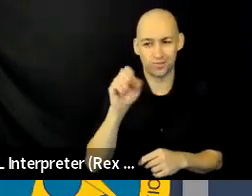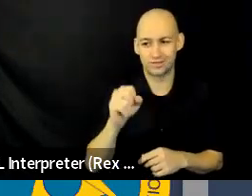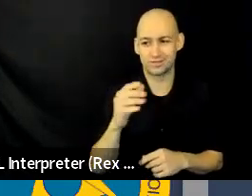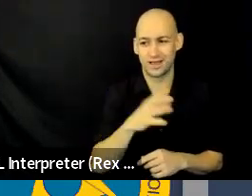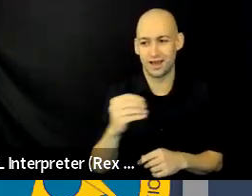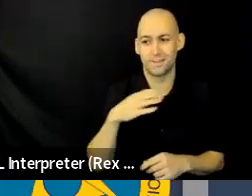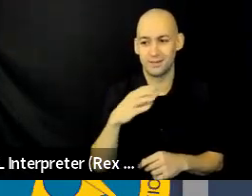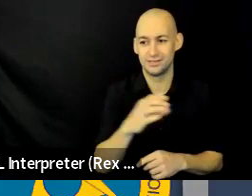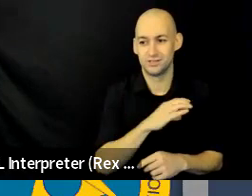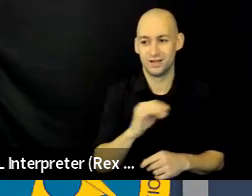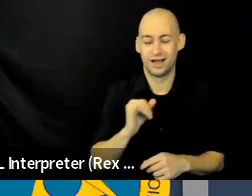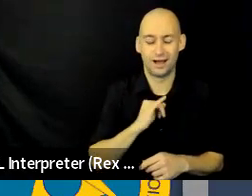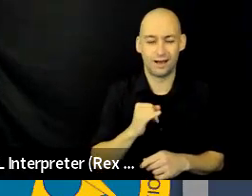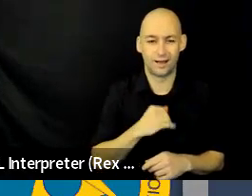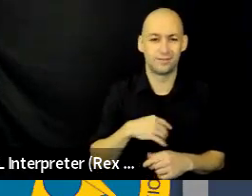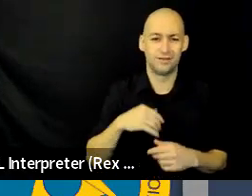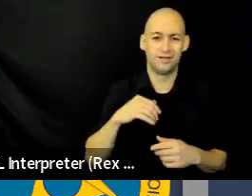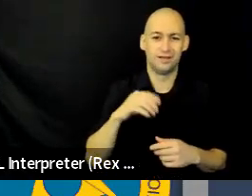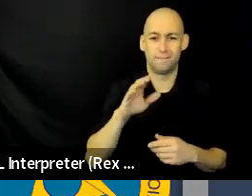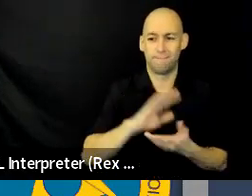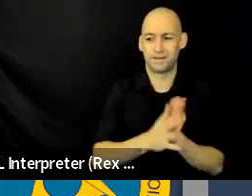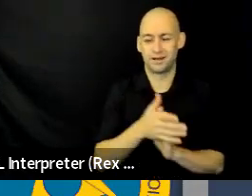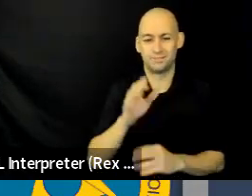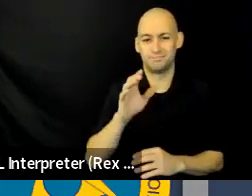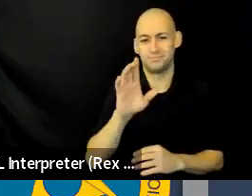know I succumbed to junk food.